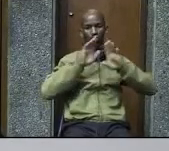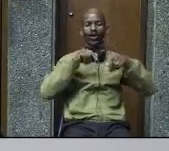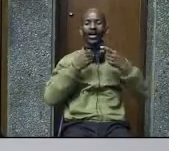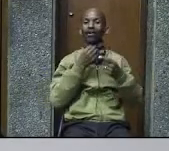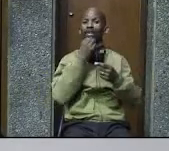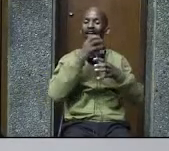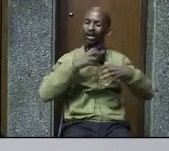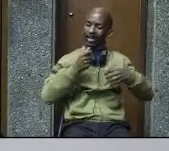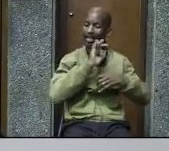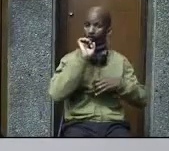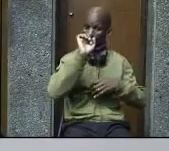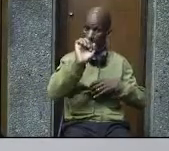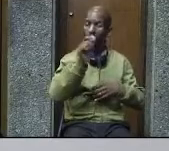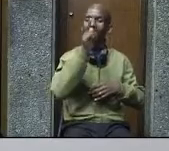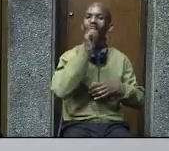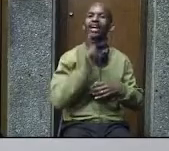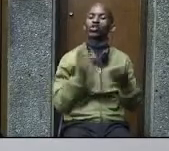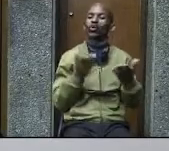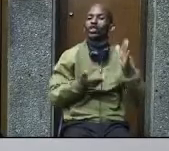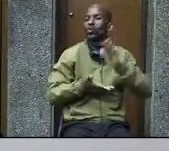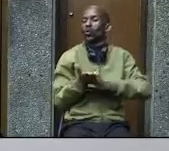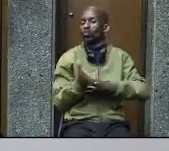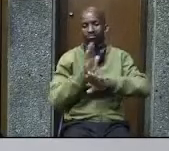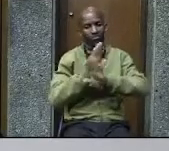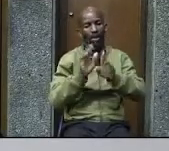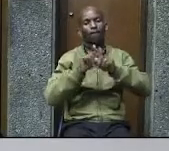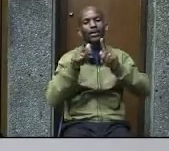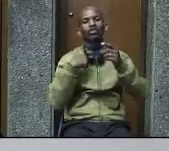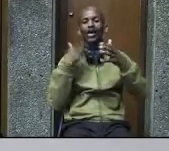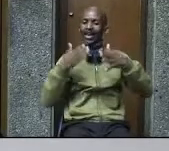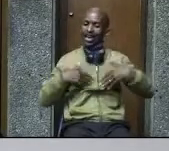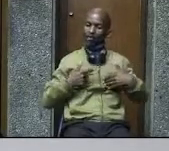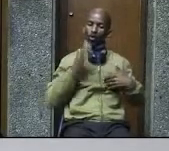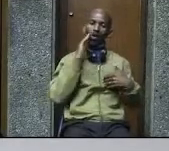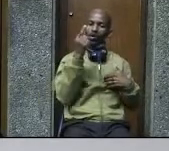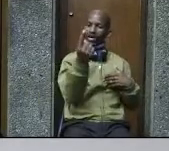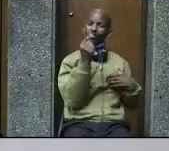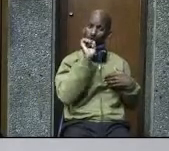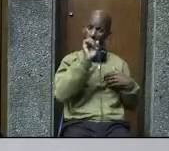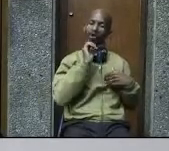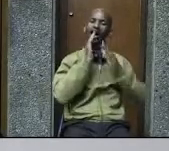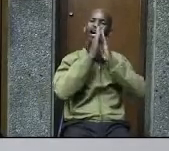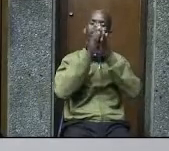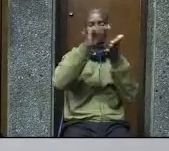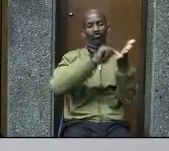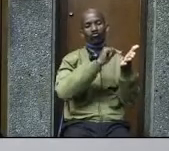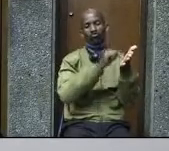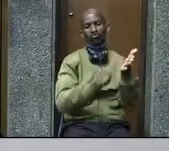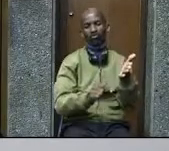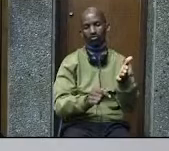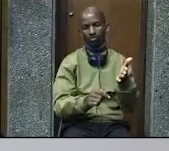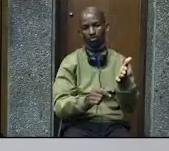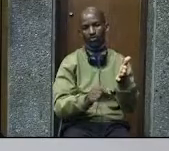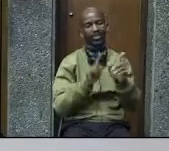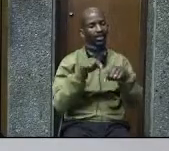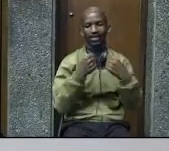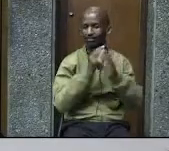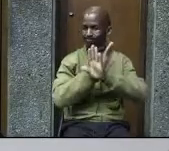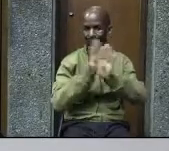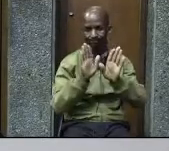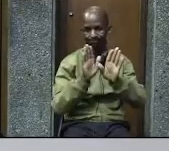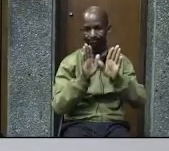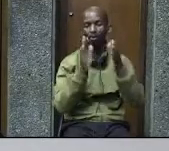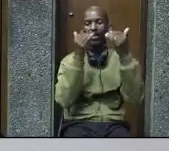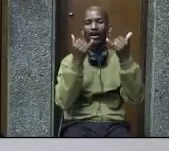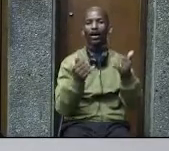be angry when you tell us where to get off, but we are happy when we come to you and ask you to vote for us. It can't be. So